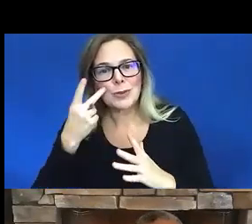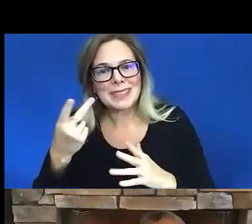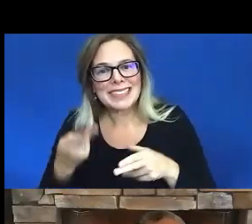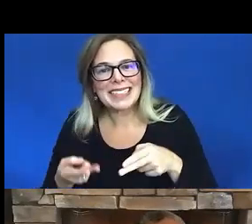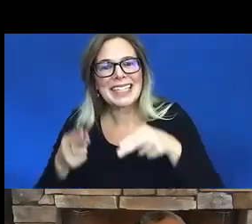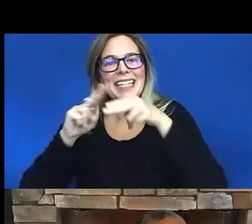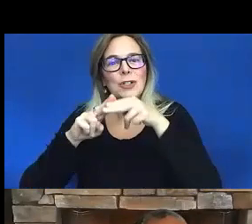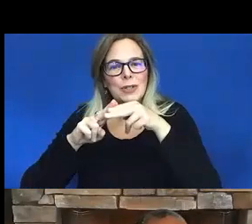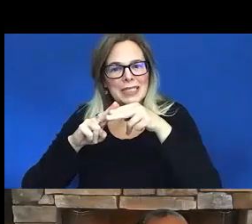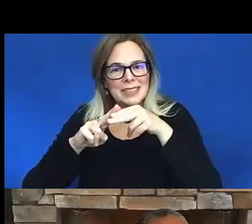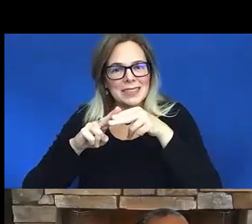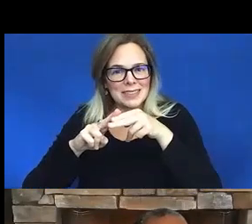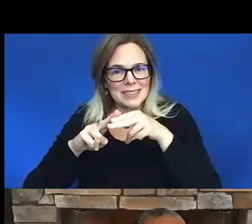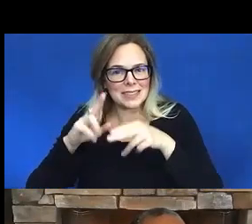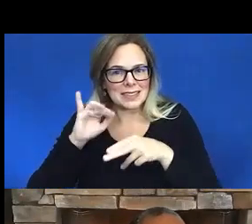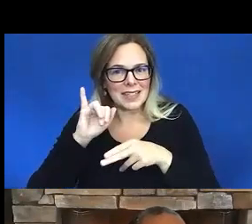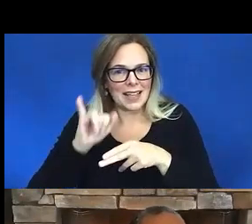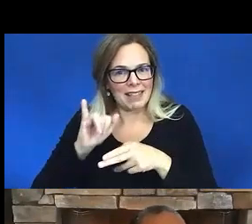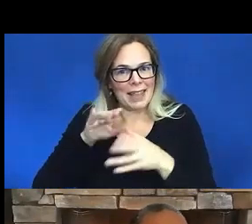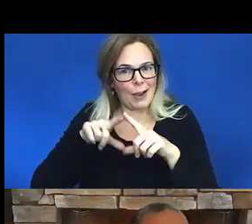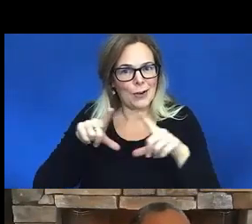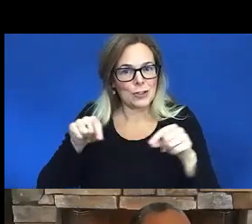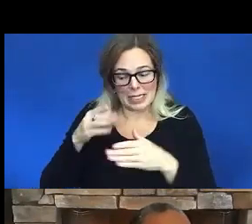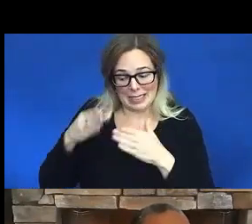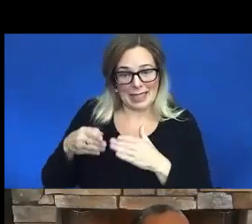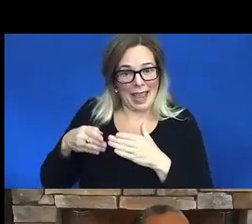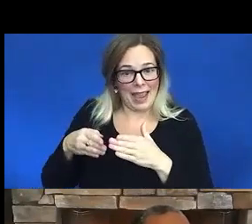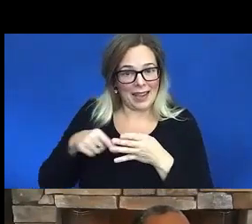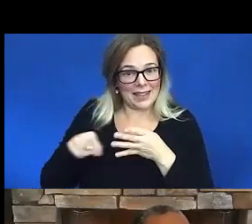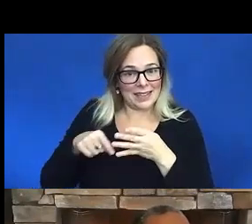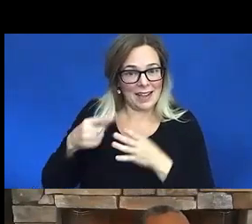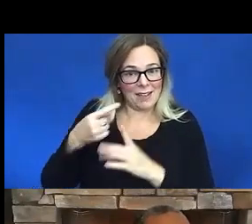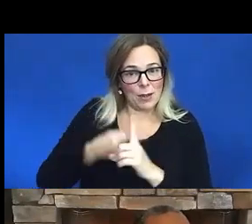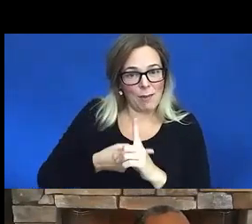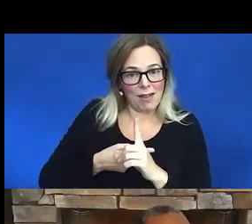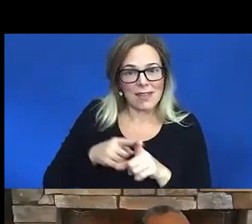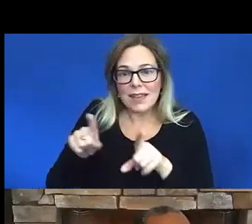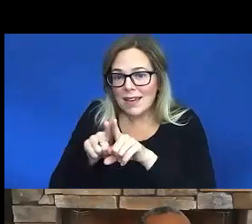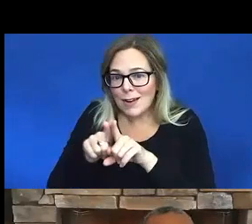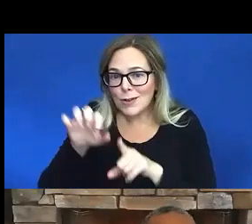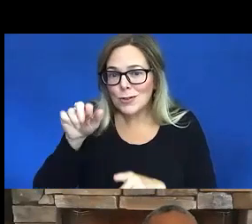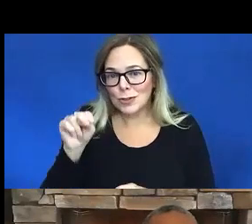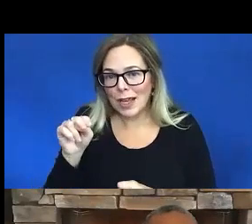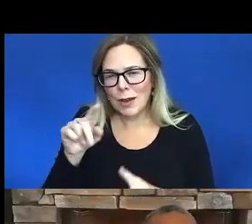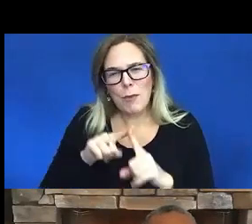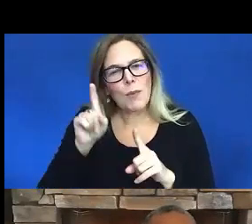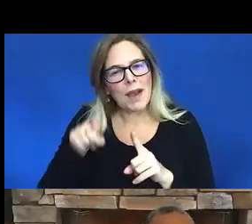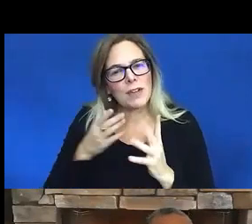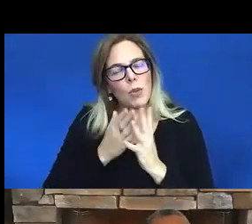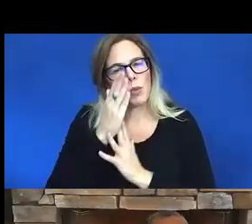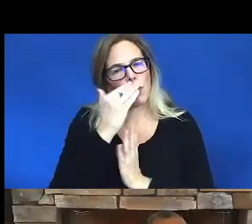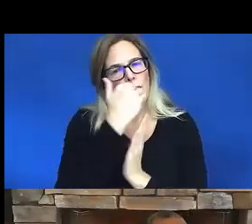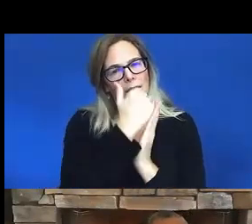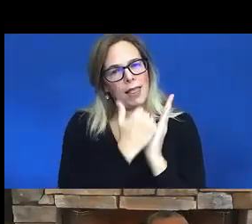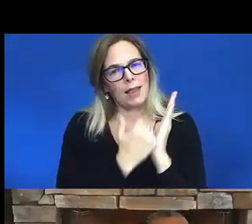their checks at the end of the month and in January until we get through that entire list.